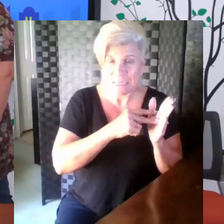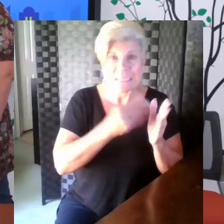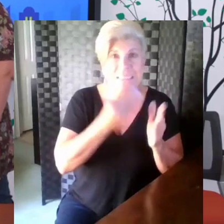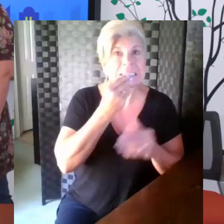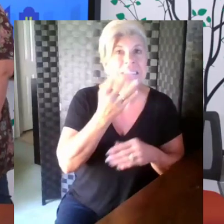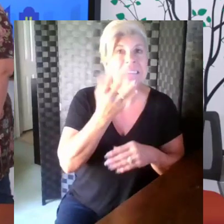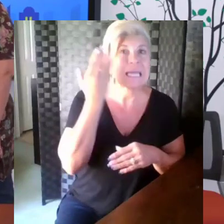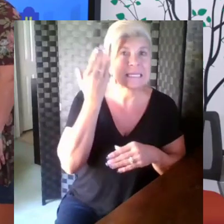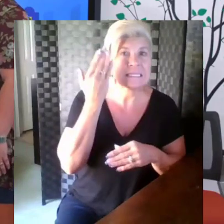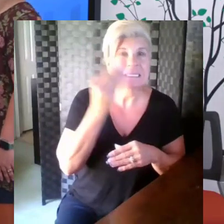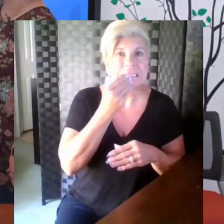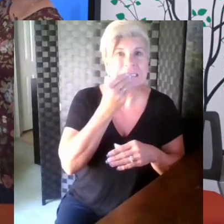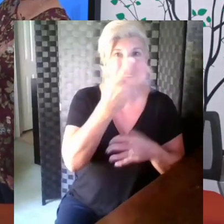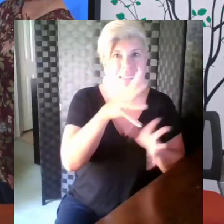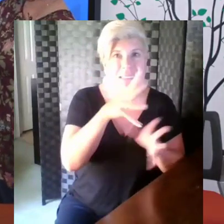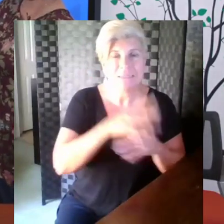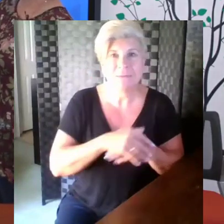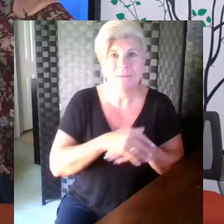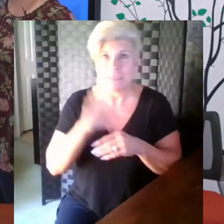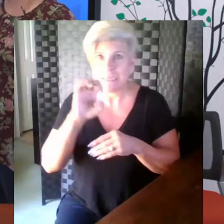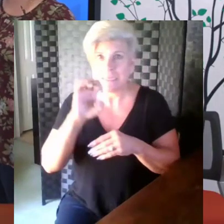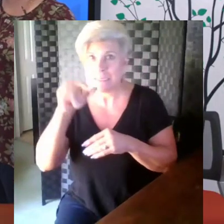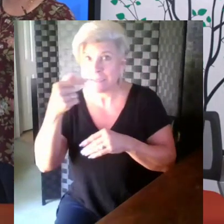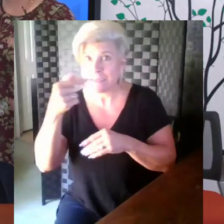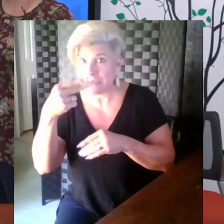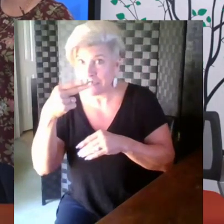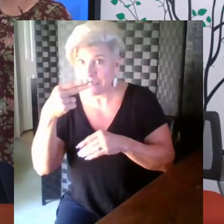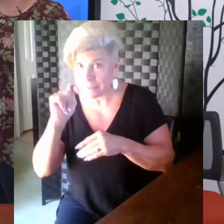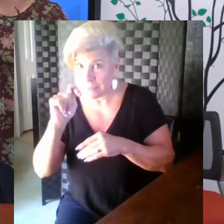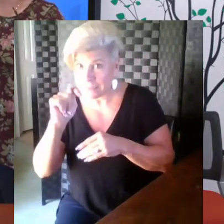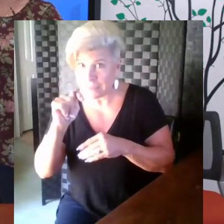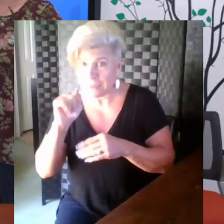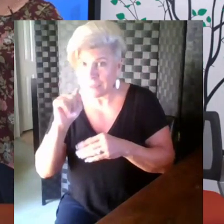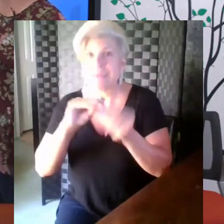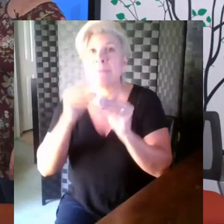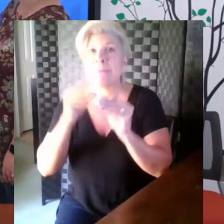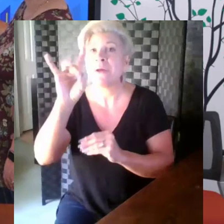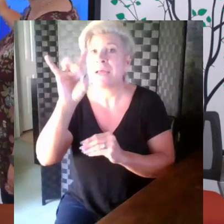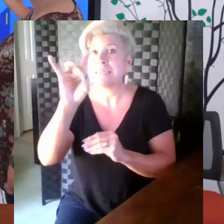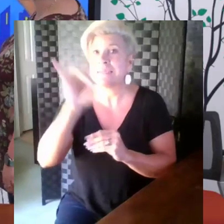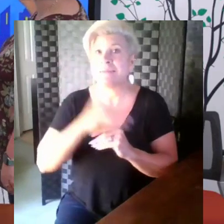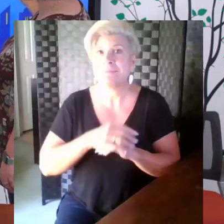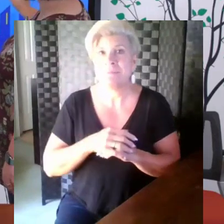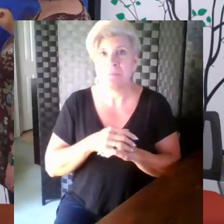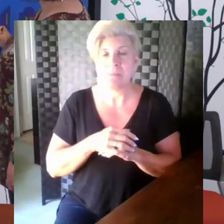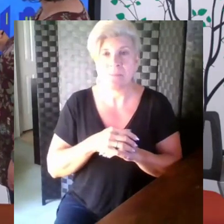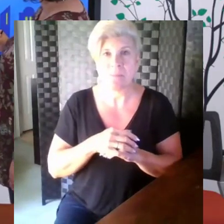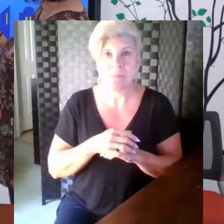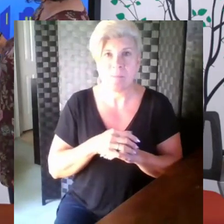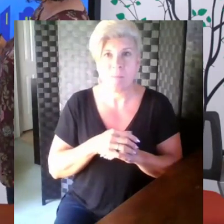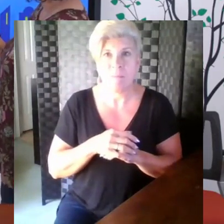tense of eat, and this spelling of the word ate is the number 8.